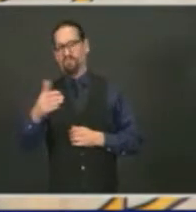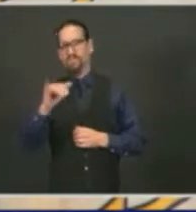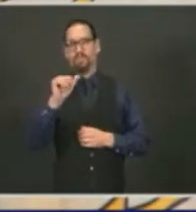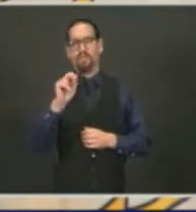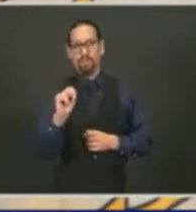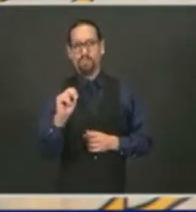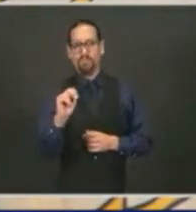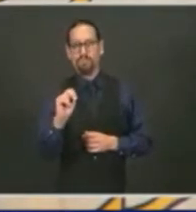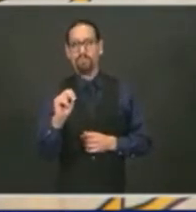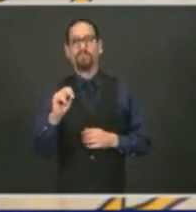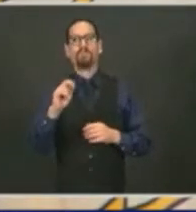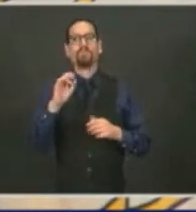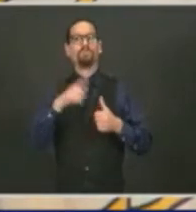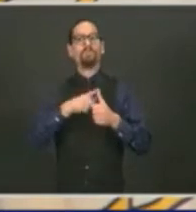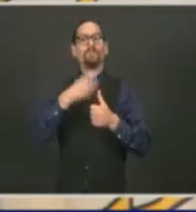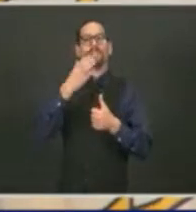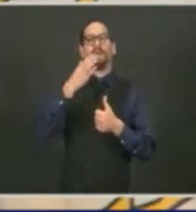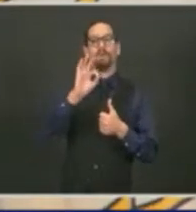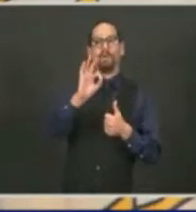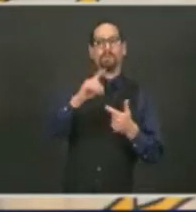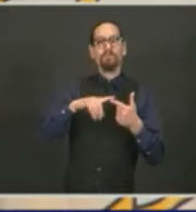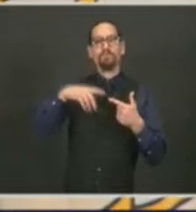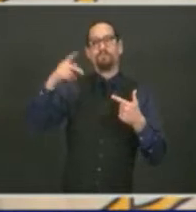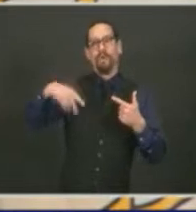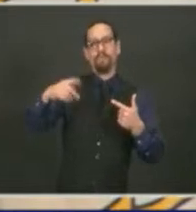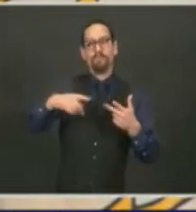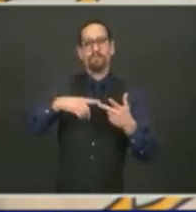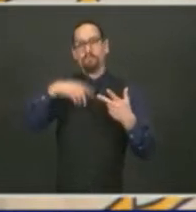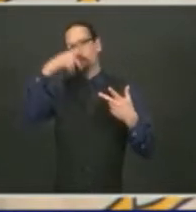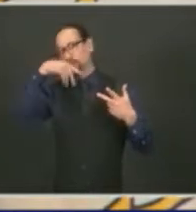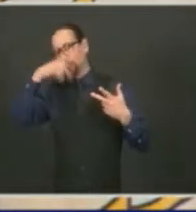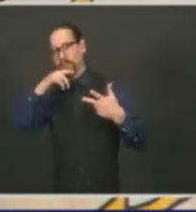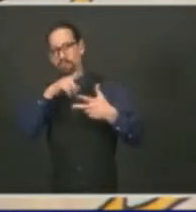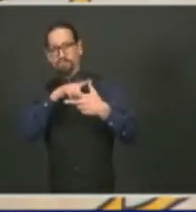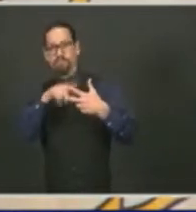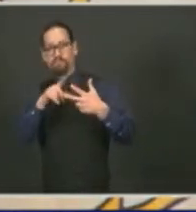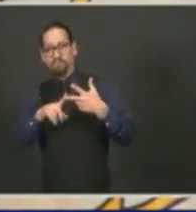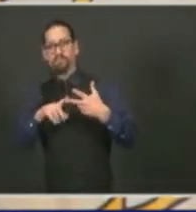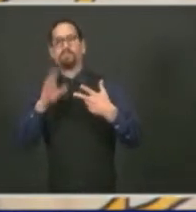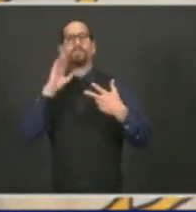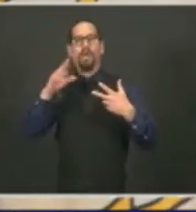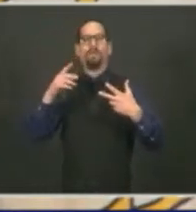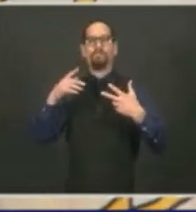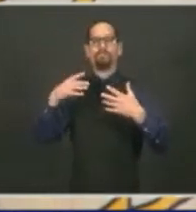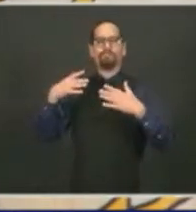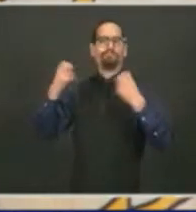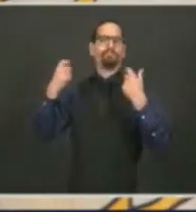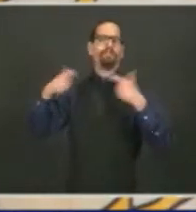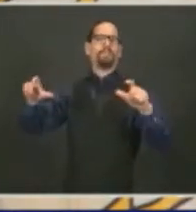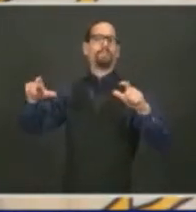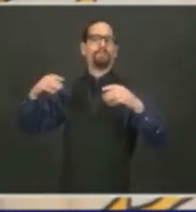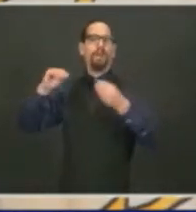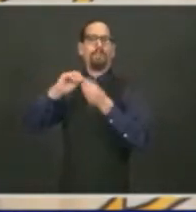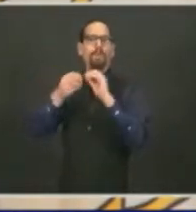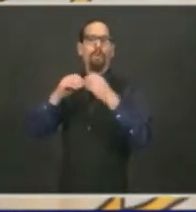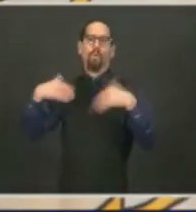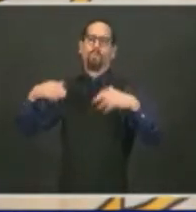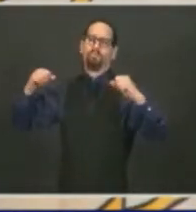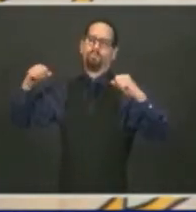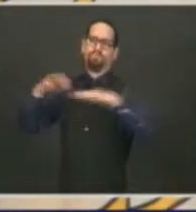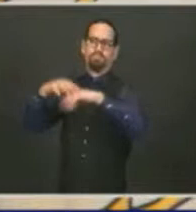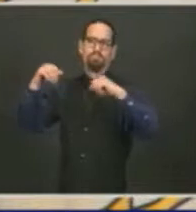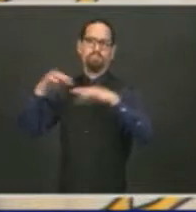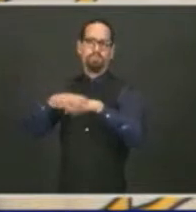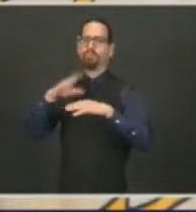Central Falls, Providence, Pawtucket, will be at the top of the list. So I know it's been a really, really tough semester. Again, I want to